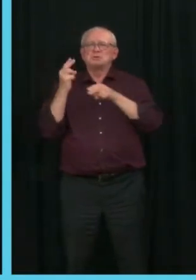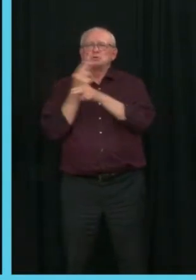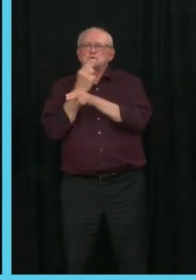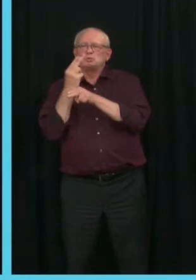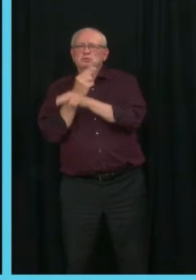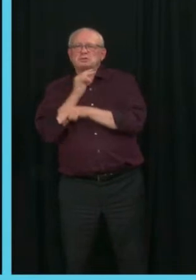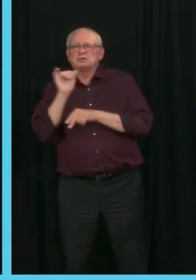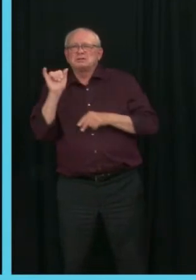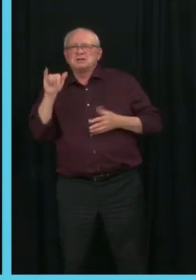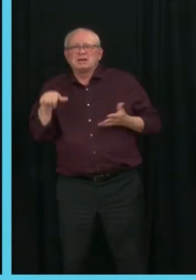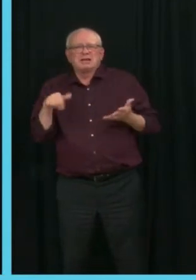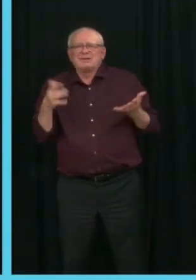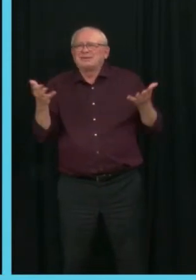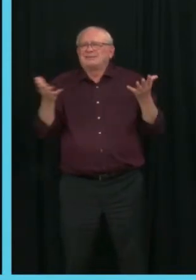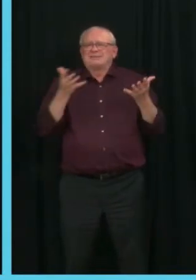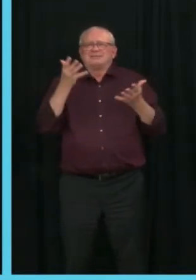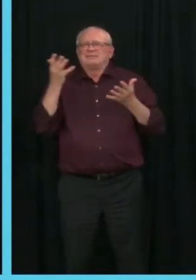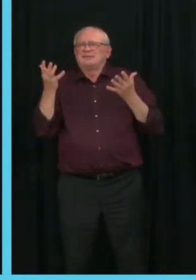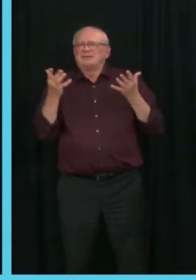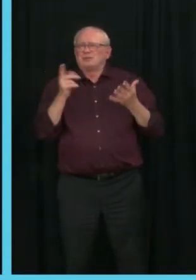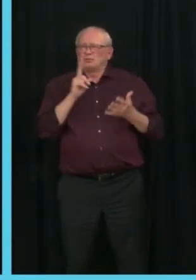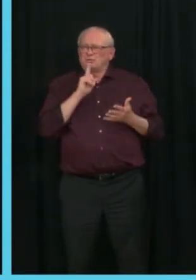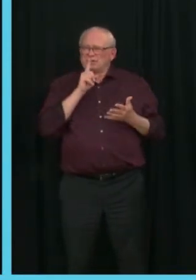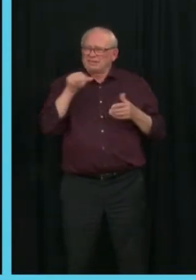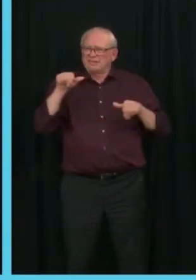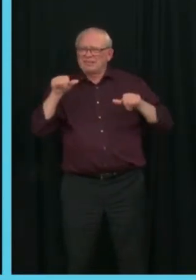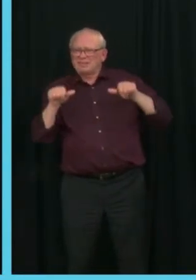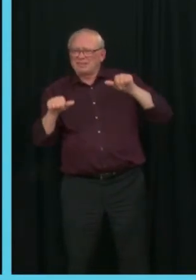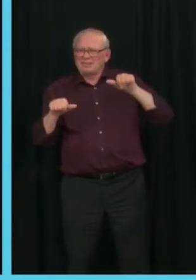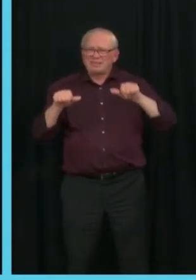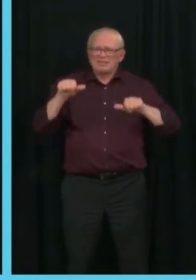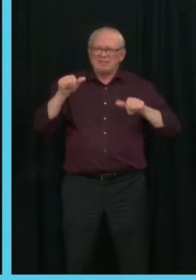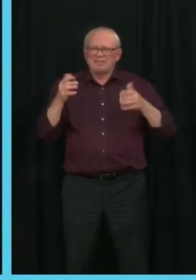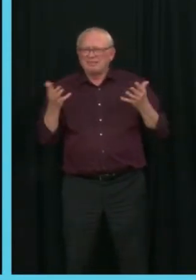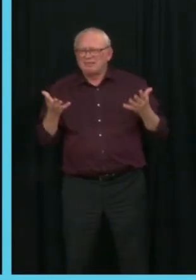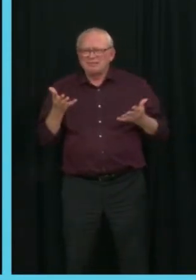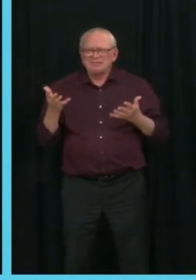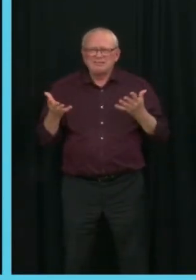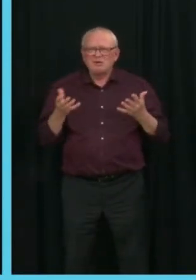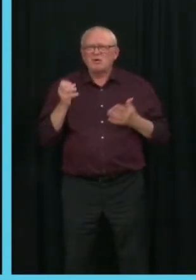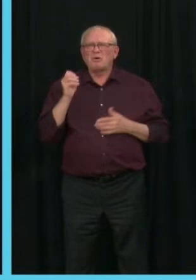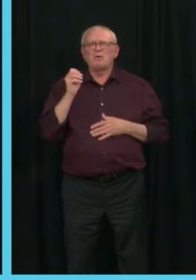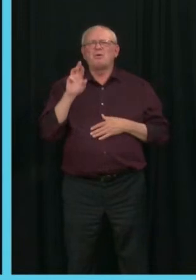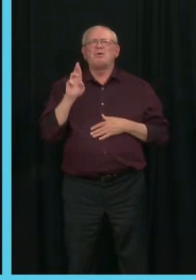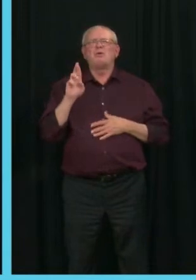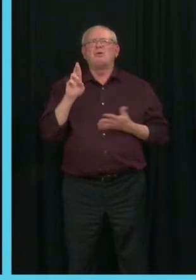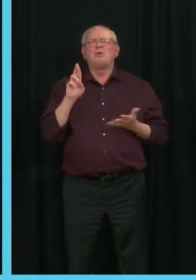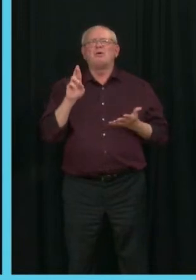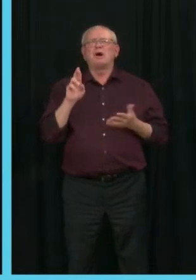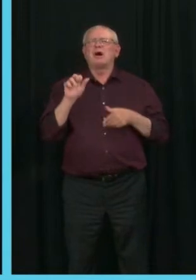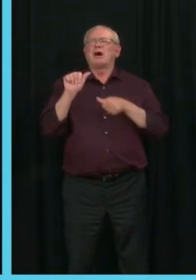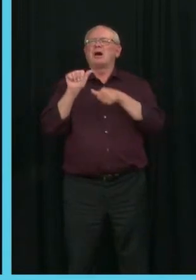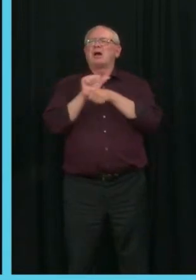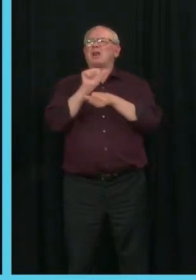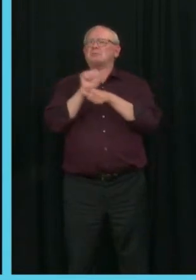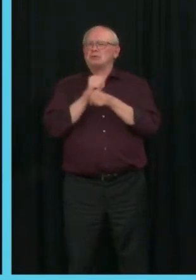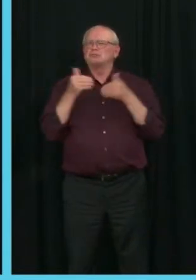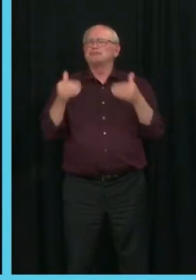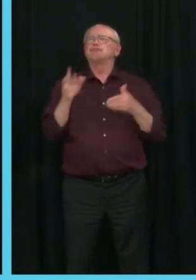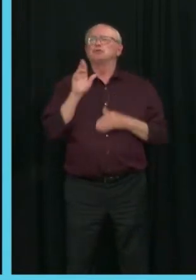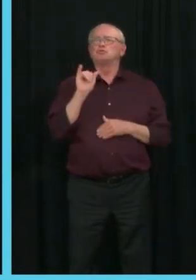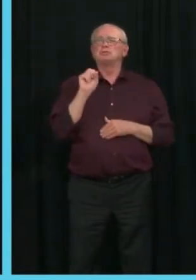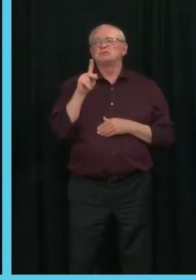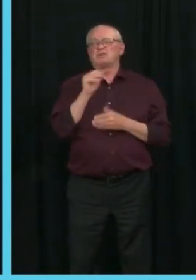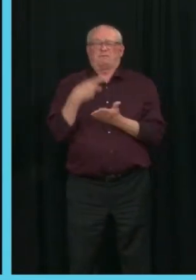Is there any uncertainty here? Or is this just a matter of Alberta took a risky bet and it didn't work? Of course, this